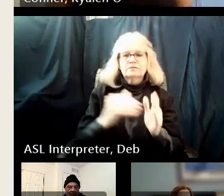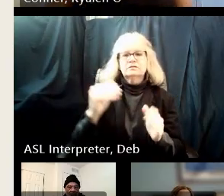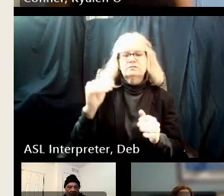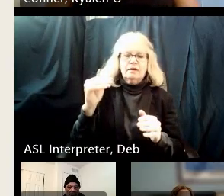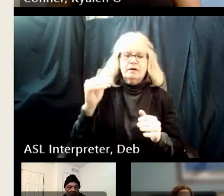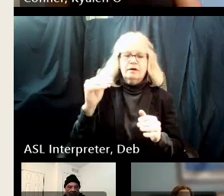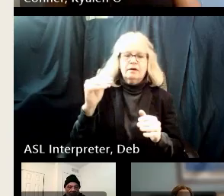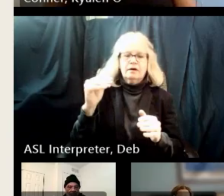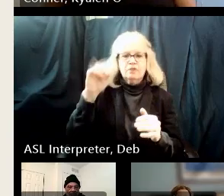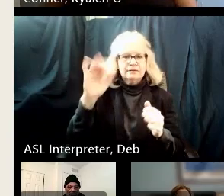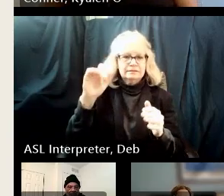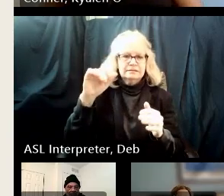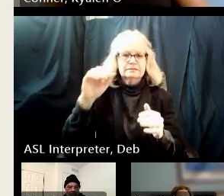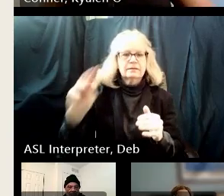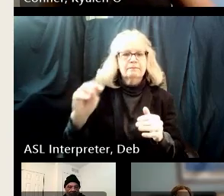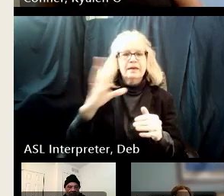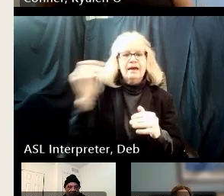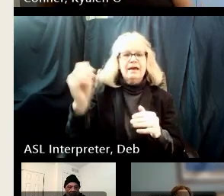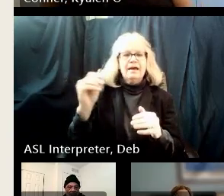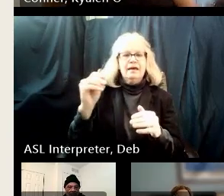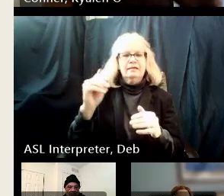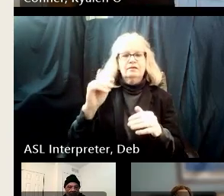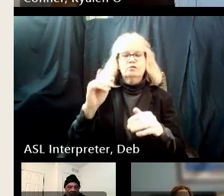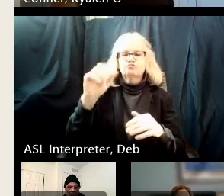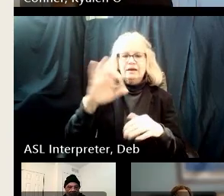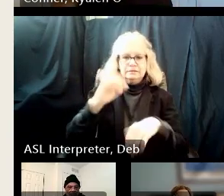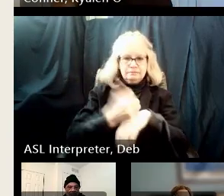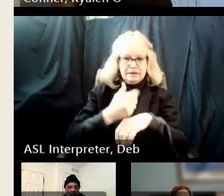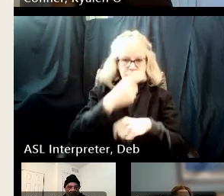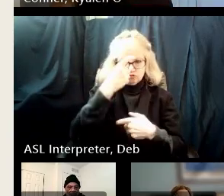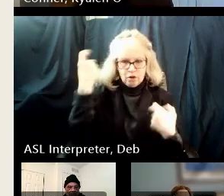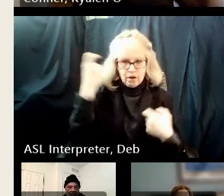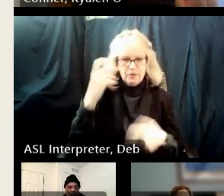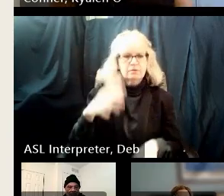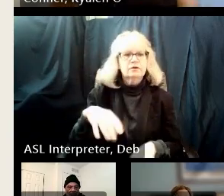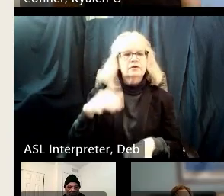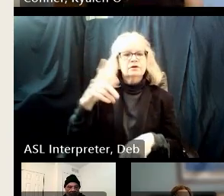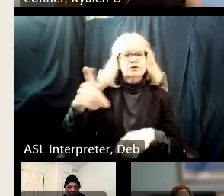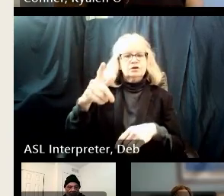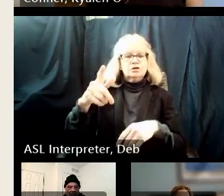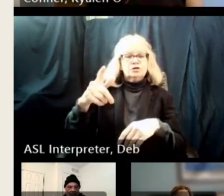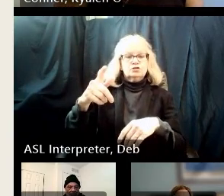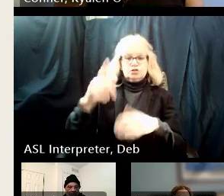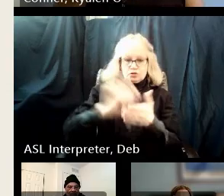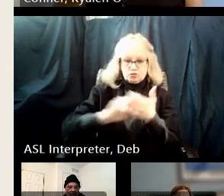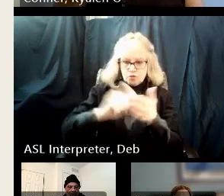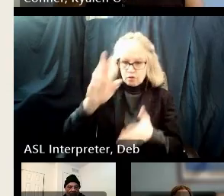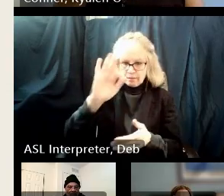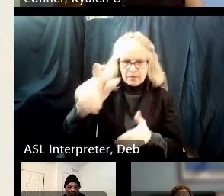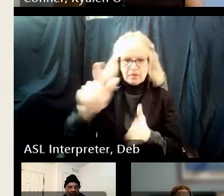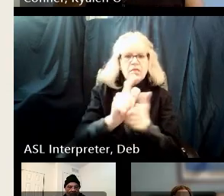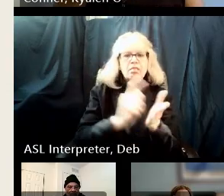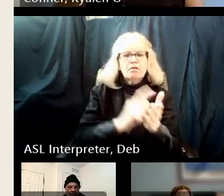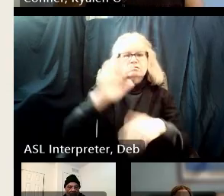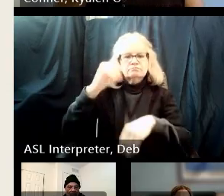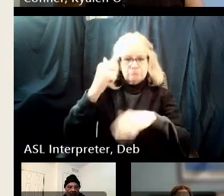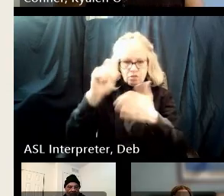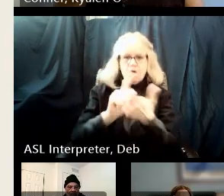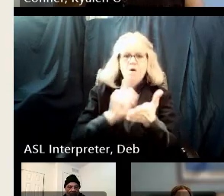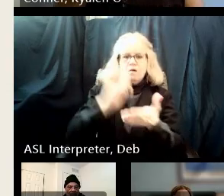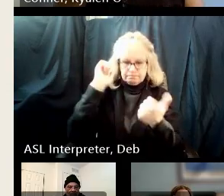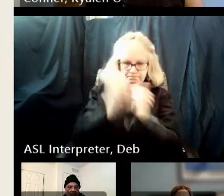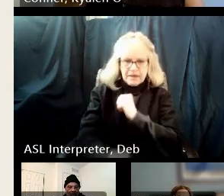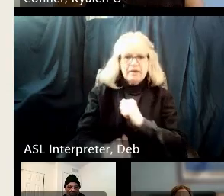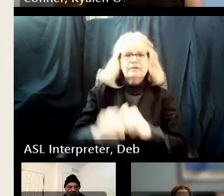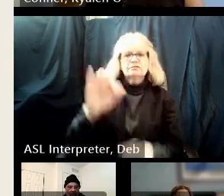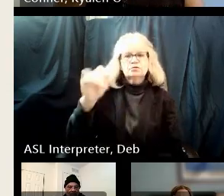trauma. Dr. Connor wrote a bill that was signed into law on June 17, 2021 to restructure the Florida State Office of